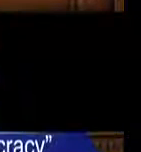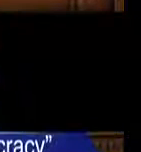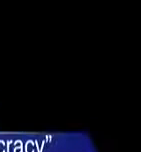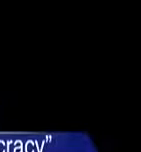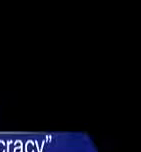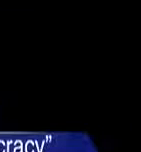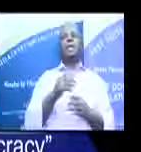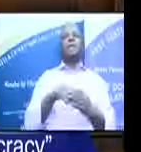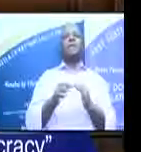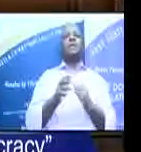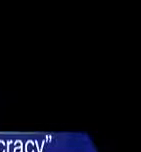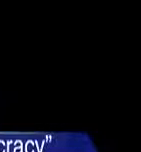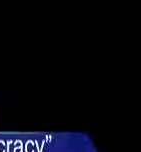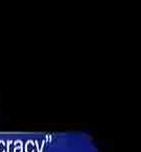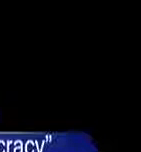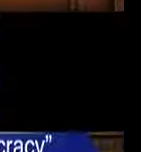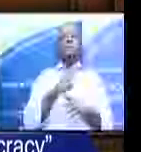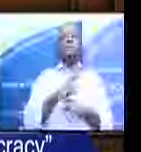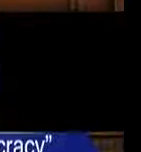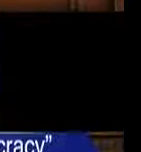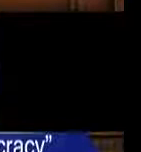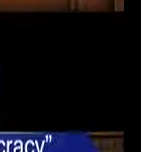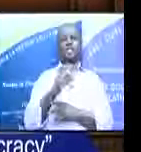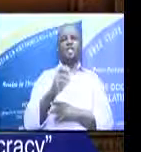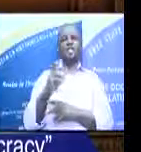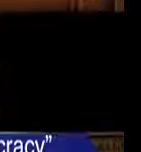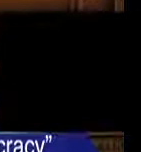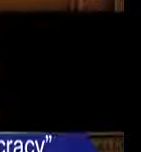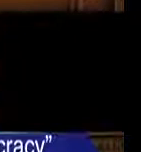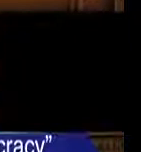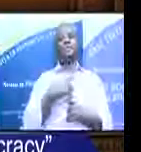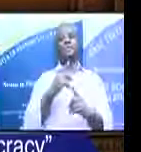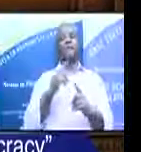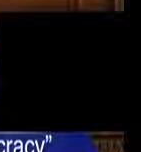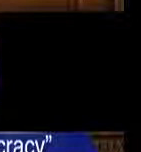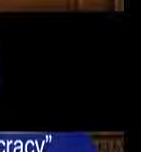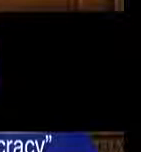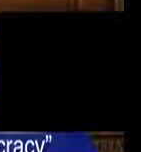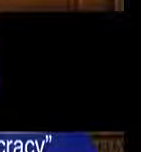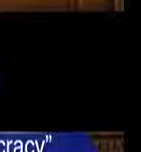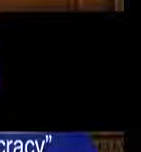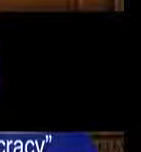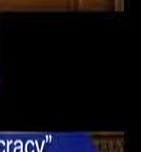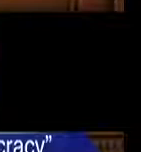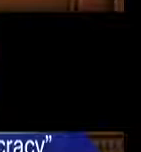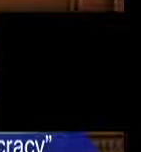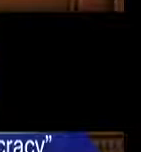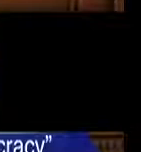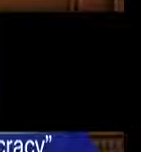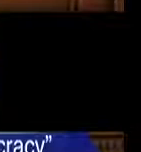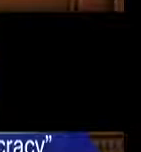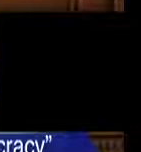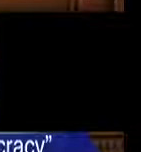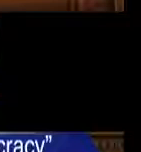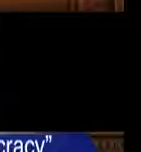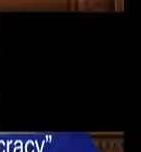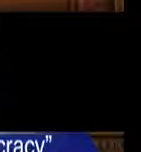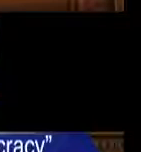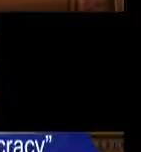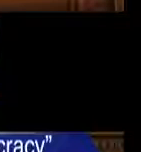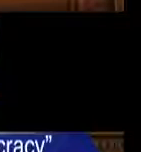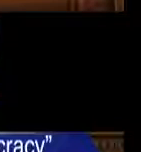of Memonteng, the entirety of the executive, in particular for having taken our province and our